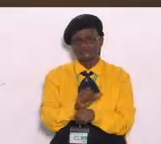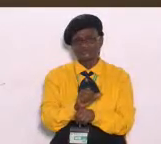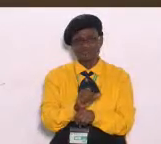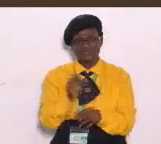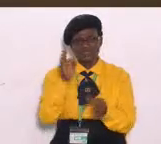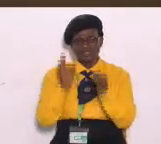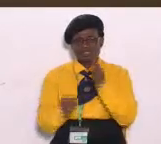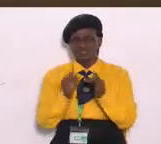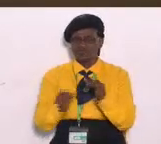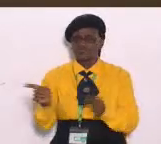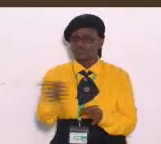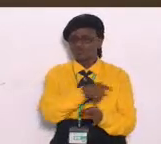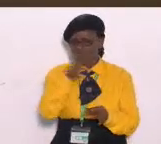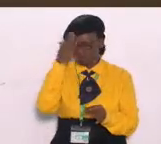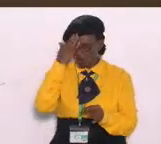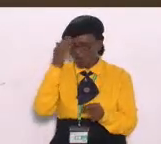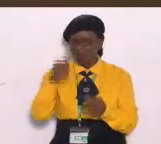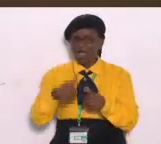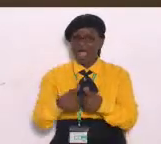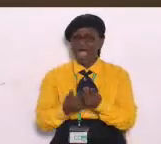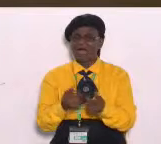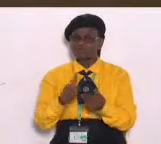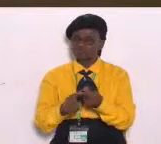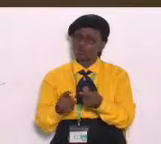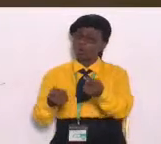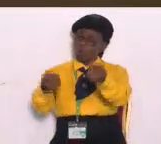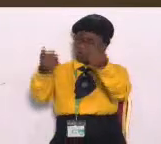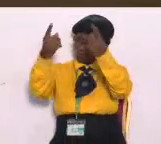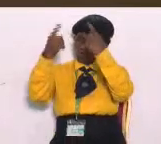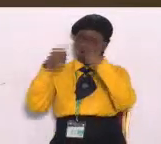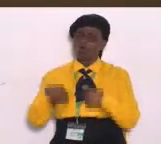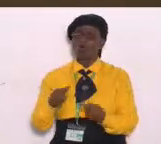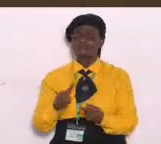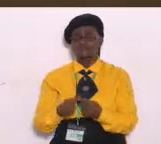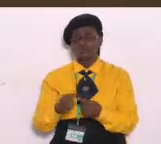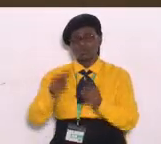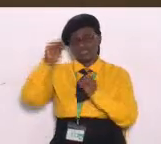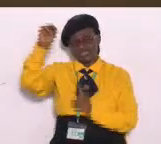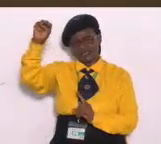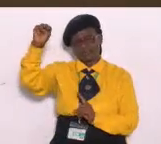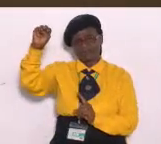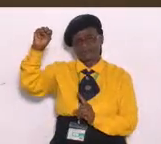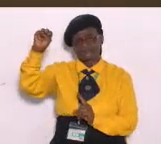If you know how to approach him,